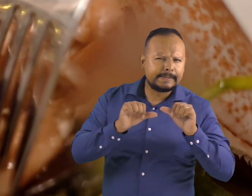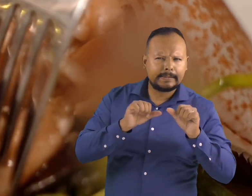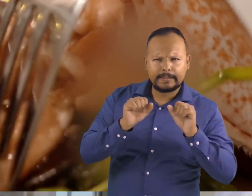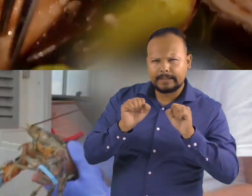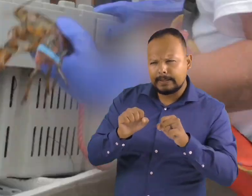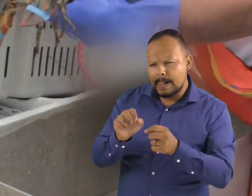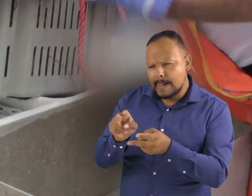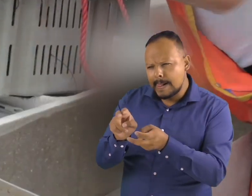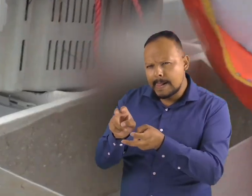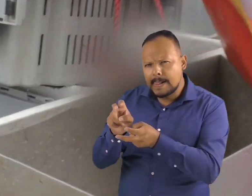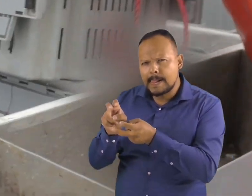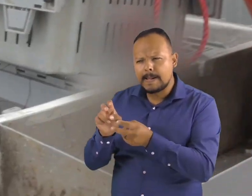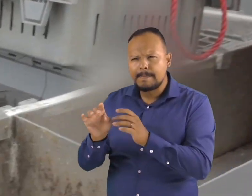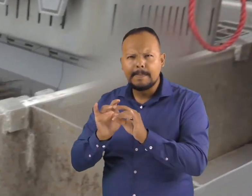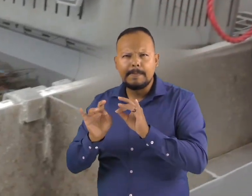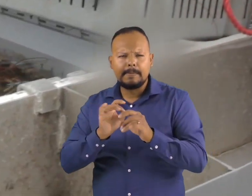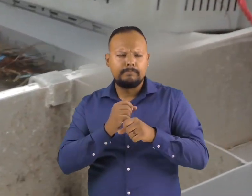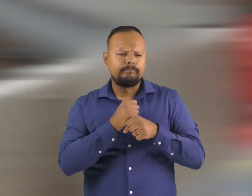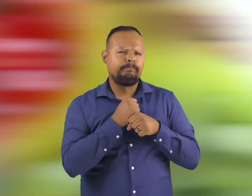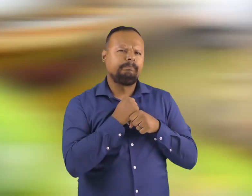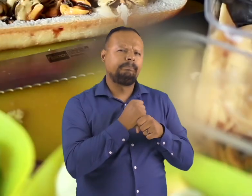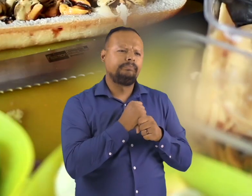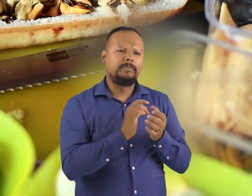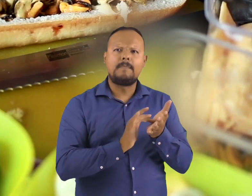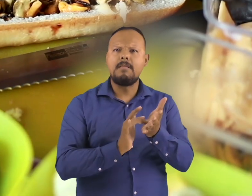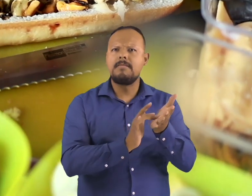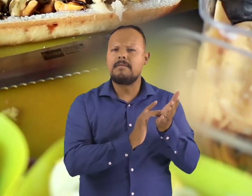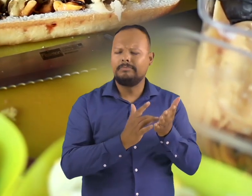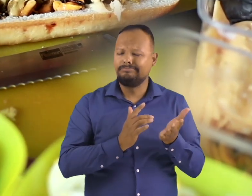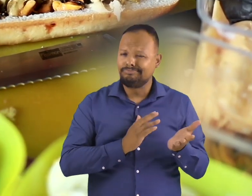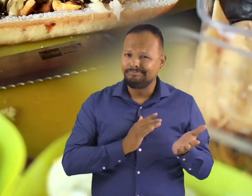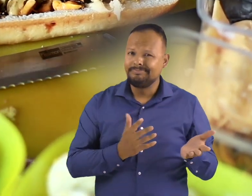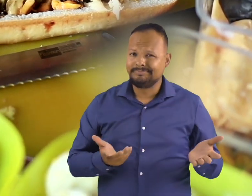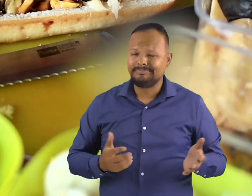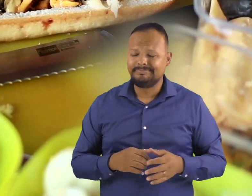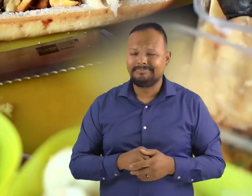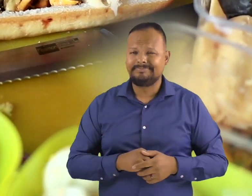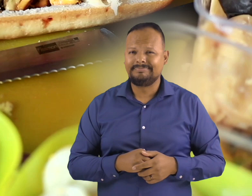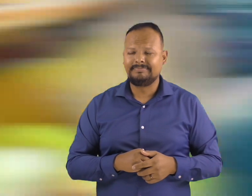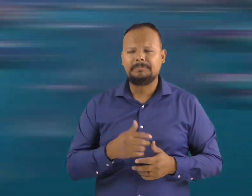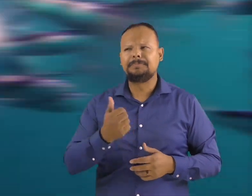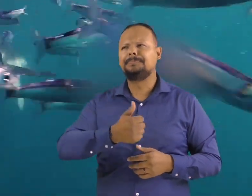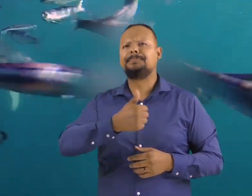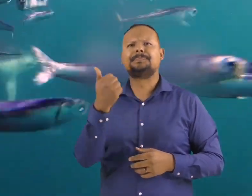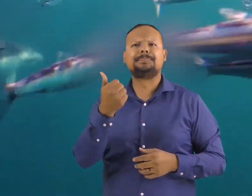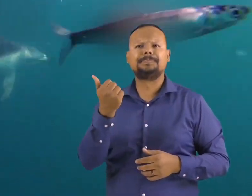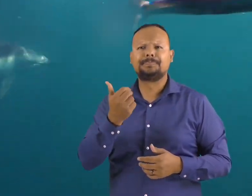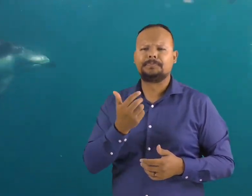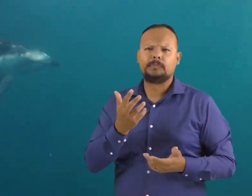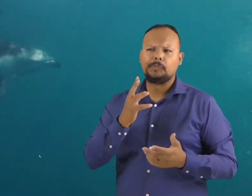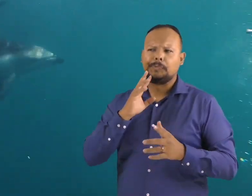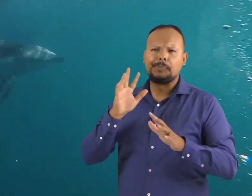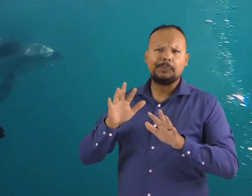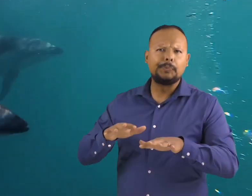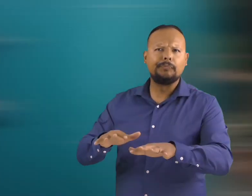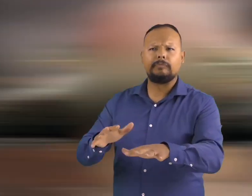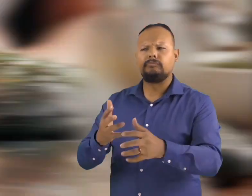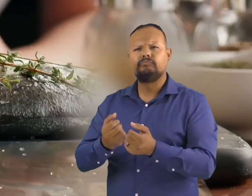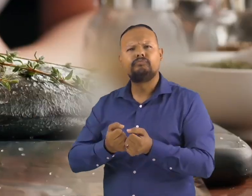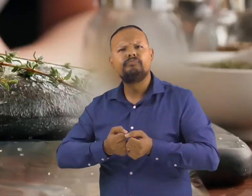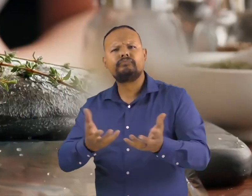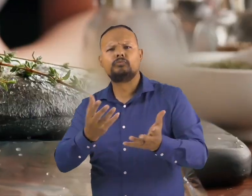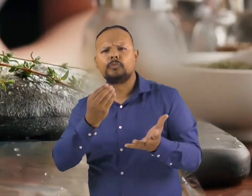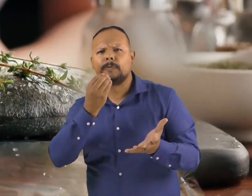Food. This might seem obvious, but oceans provide a lot of food for humans and other animals.